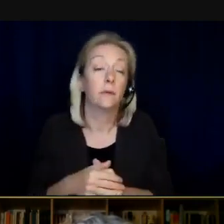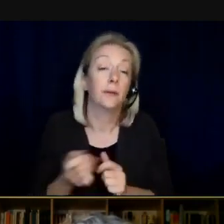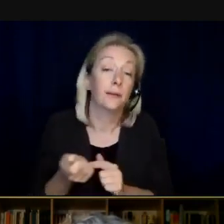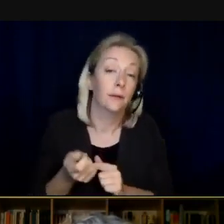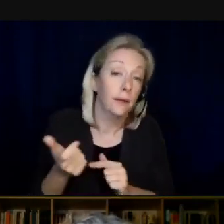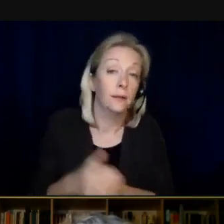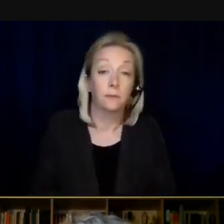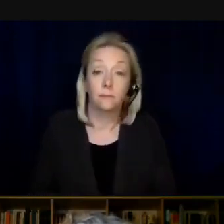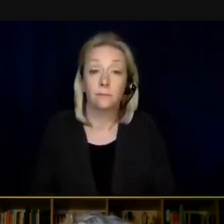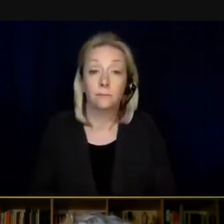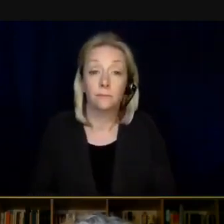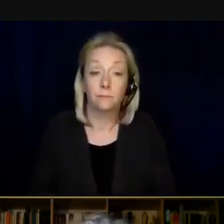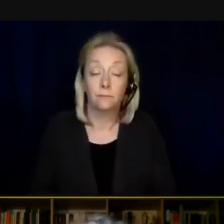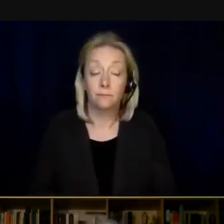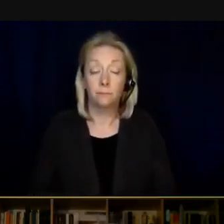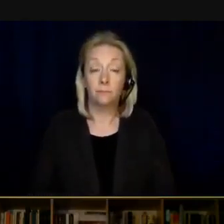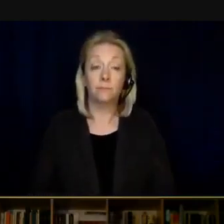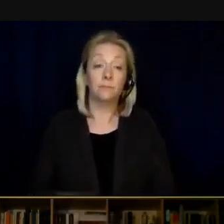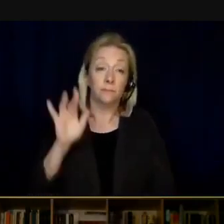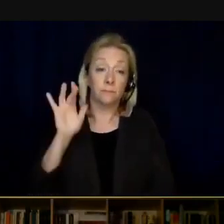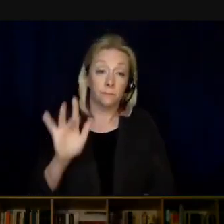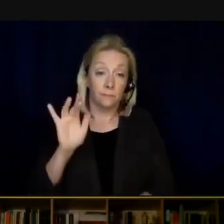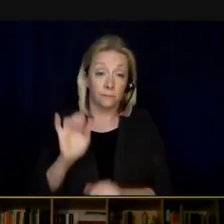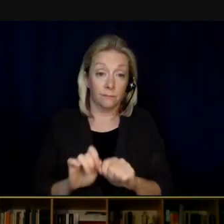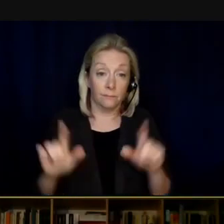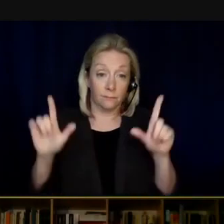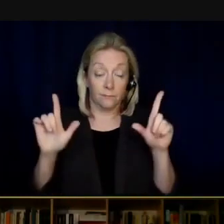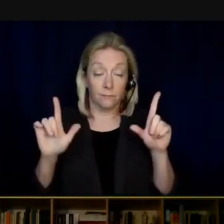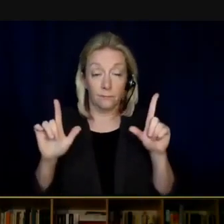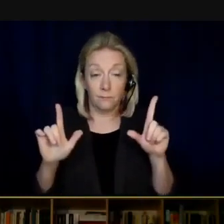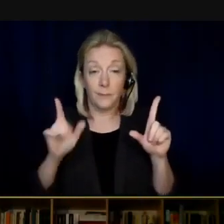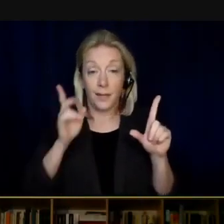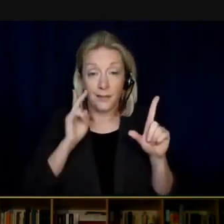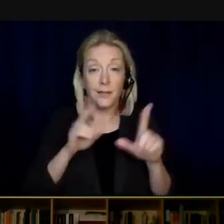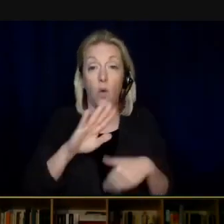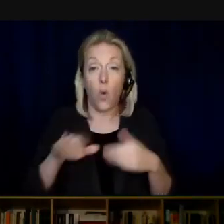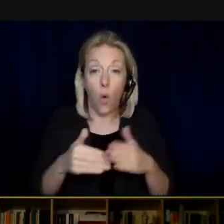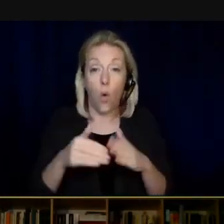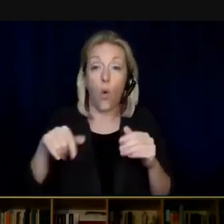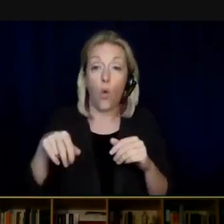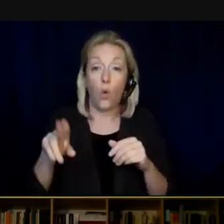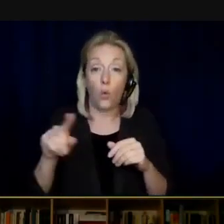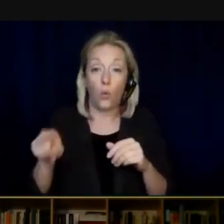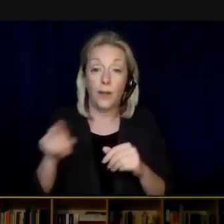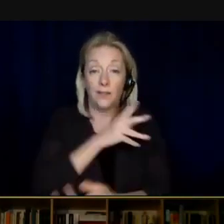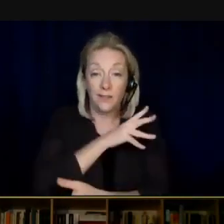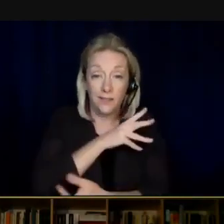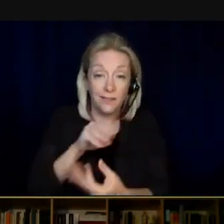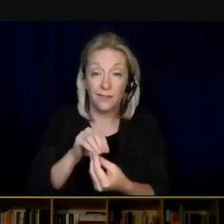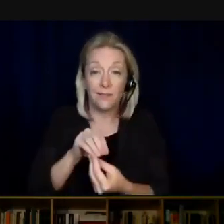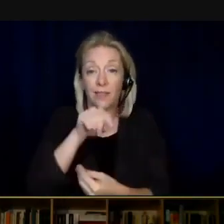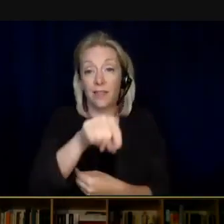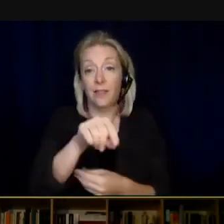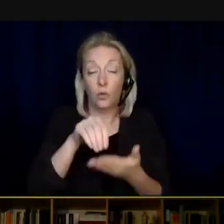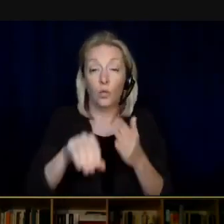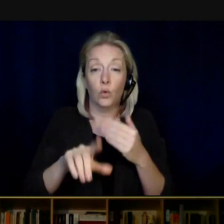delete the little trash can. When I open it up, I can see all the quizzes that this student, Lucy,